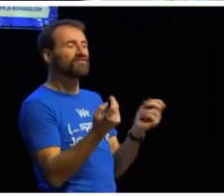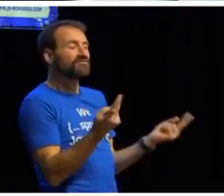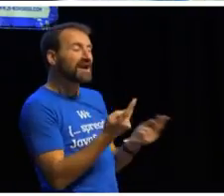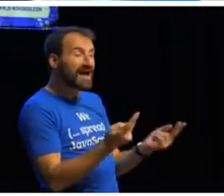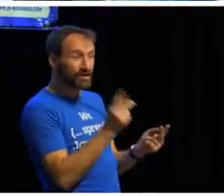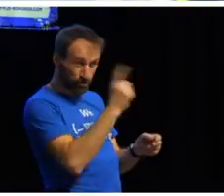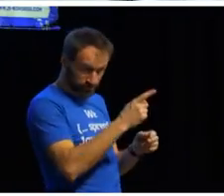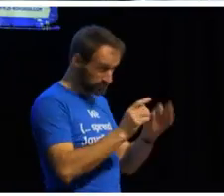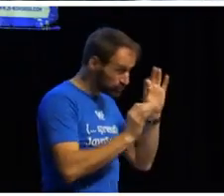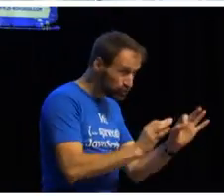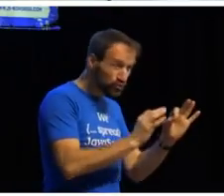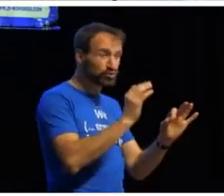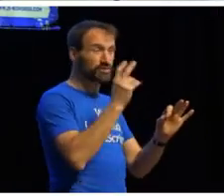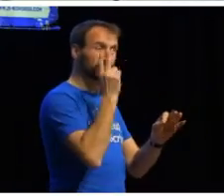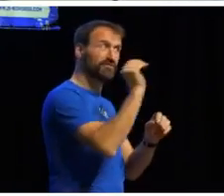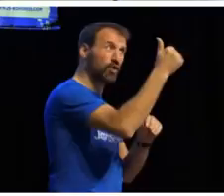have two training,